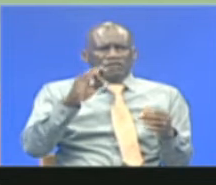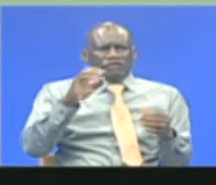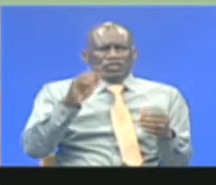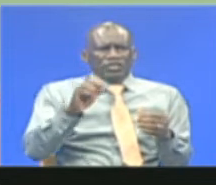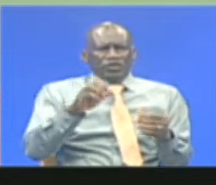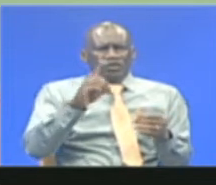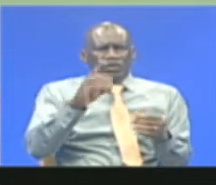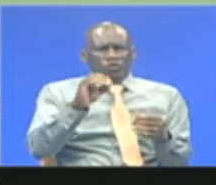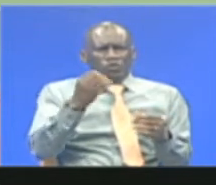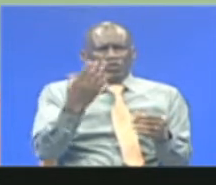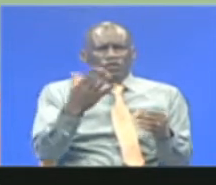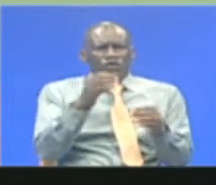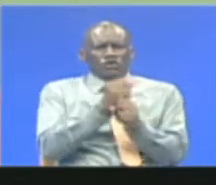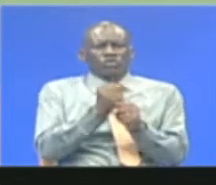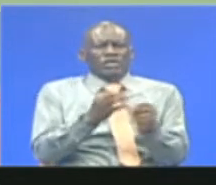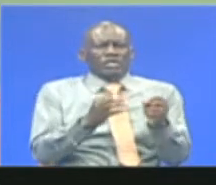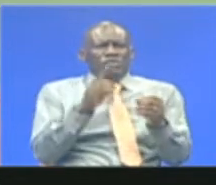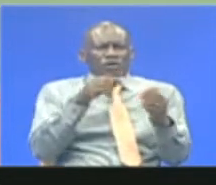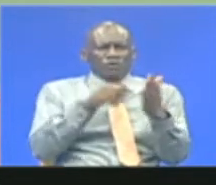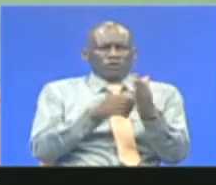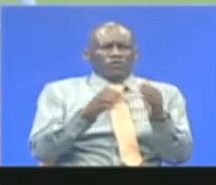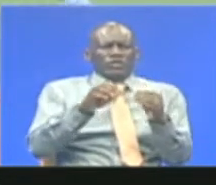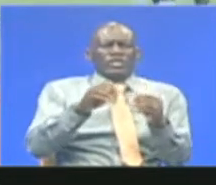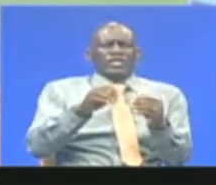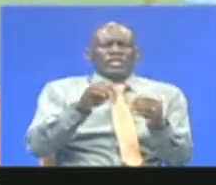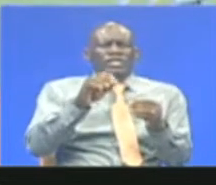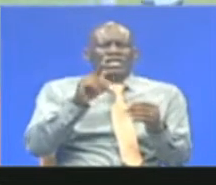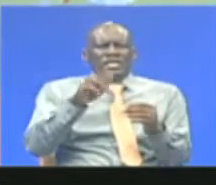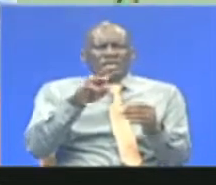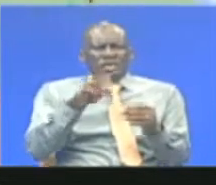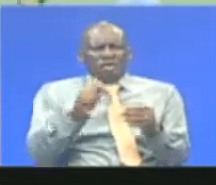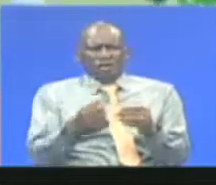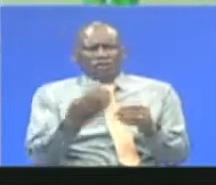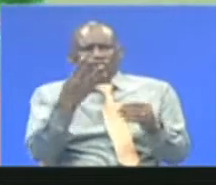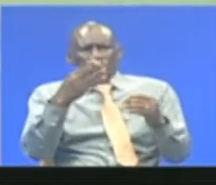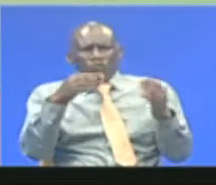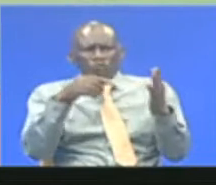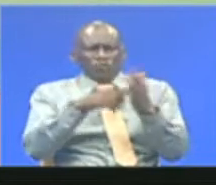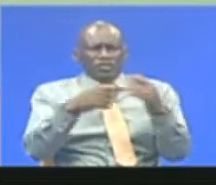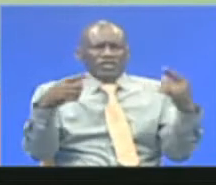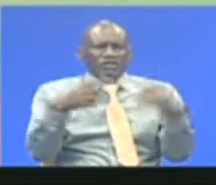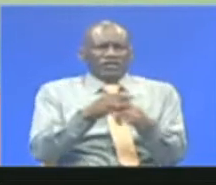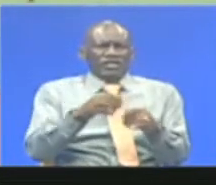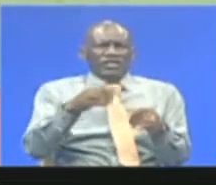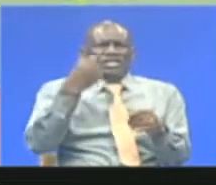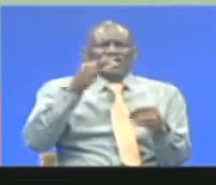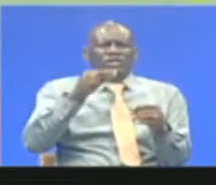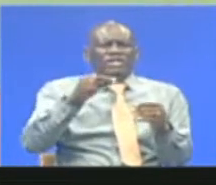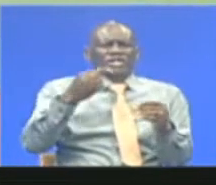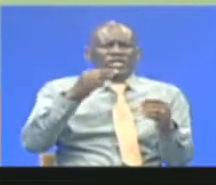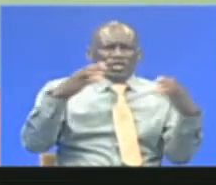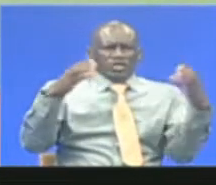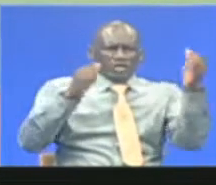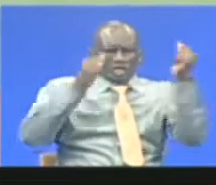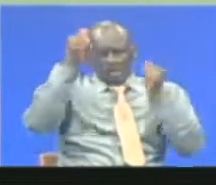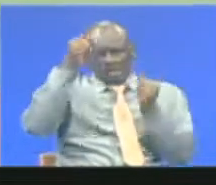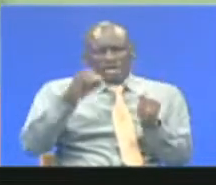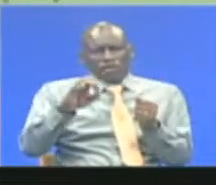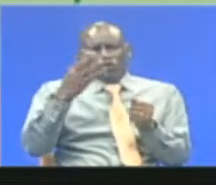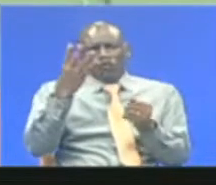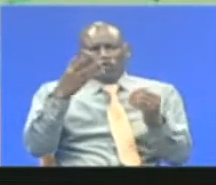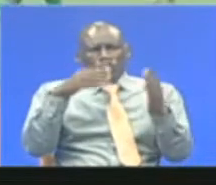points behind the leaders, with Ushuru FC a further 4 points adrift. At the other end, Green Commandos are 5 points clear of